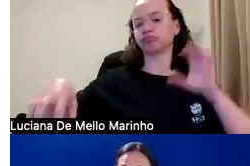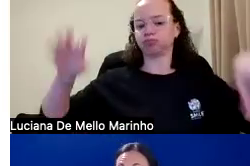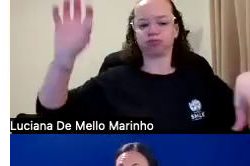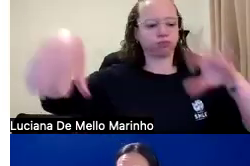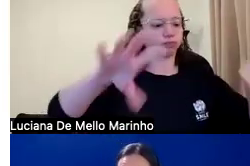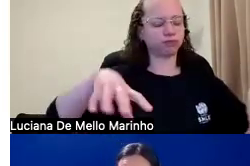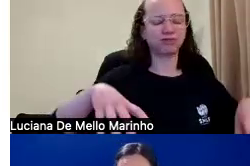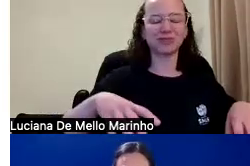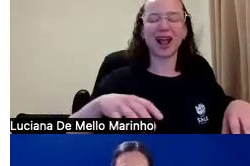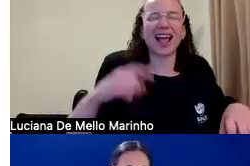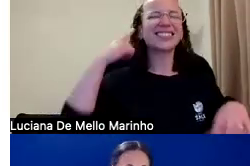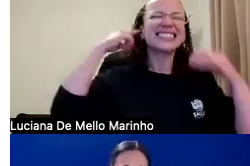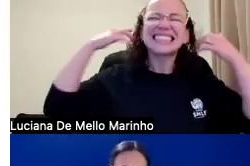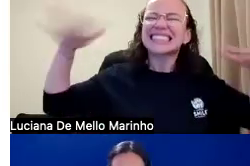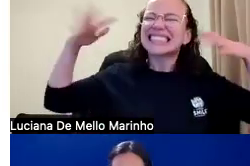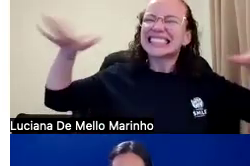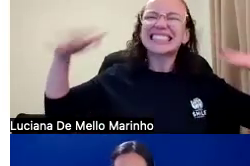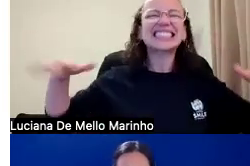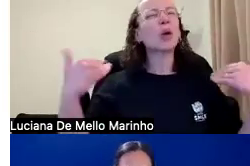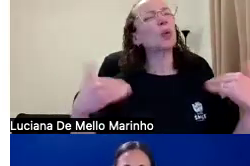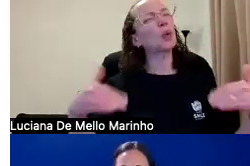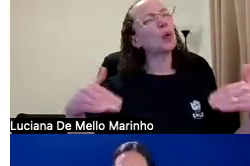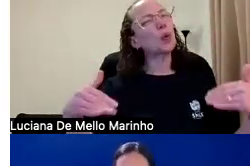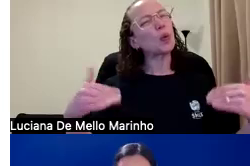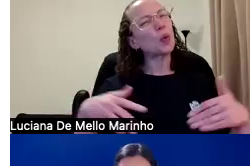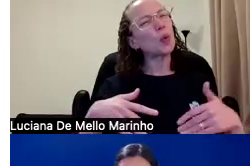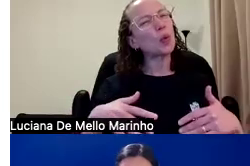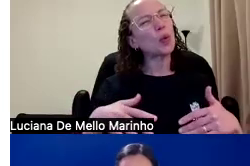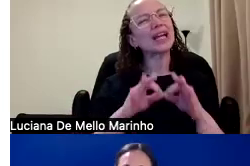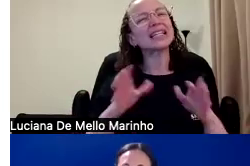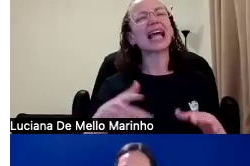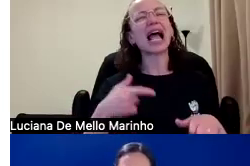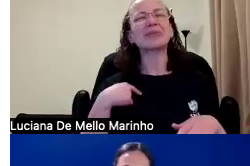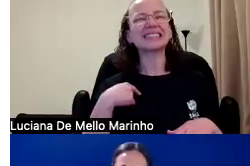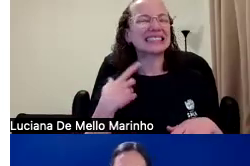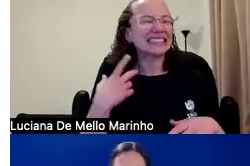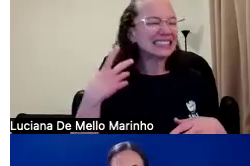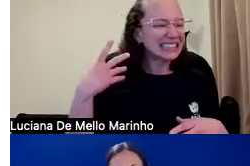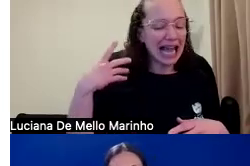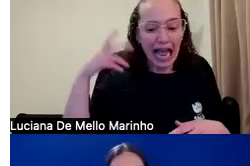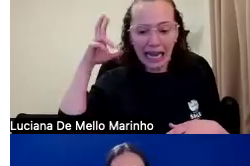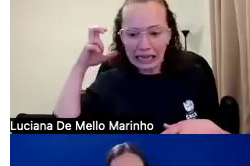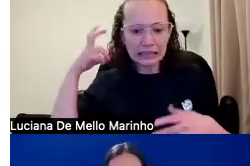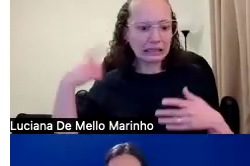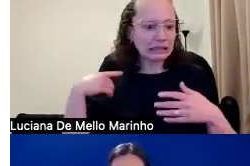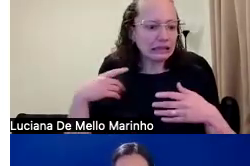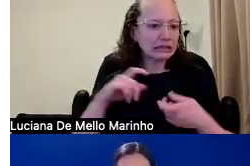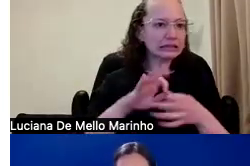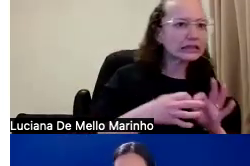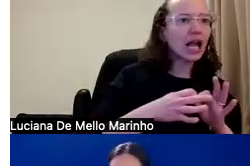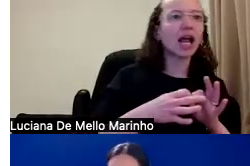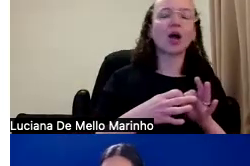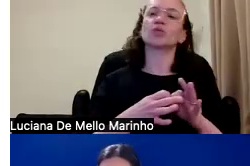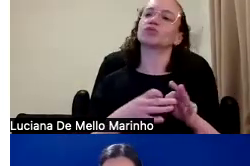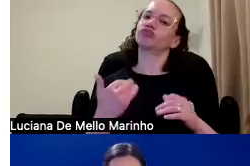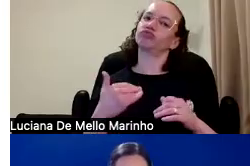the machines, like there's all the machines set up there, and it is very noisy. And interpreters sometimes